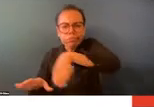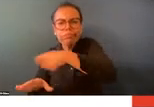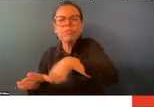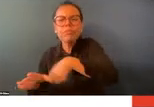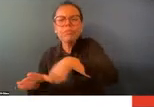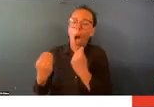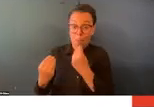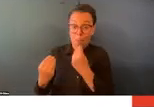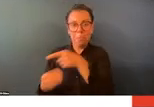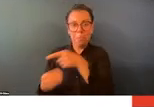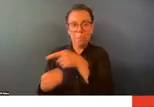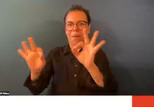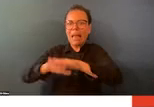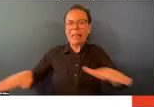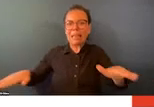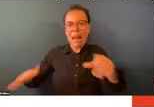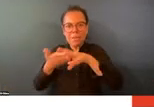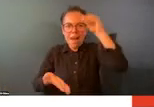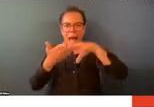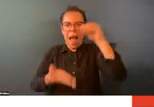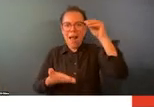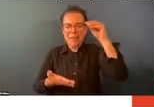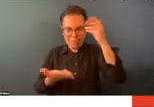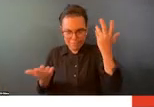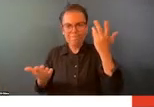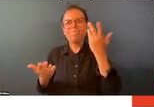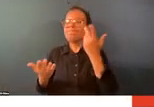meals for children after 6 months in household.